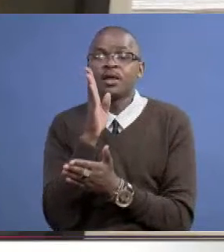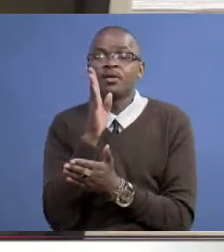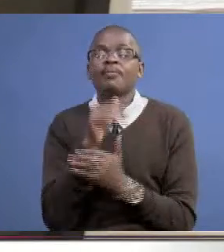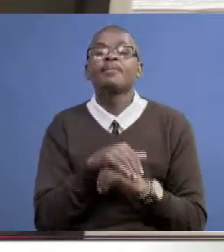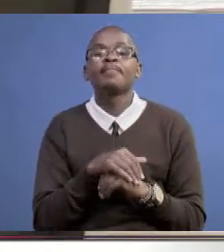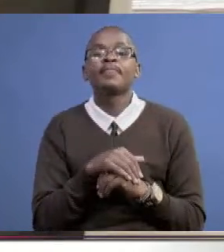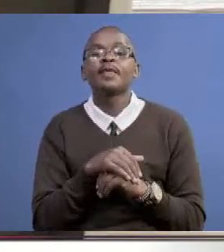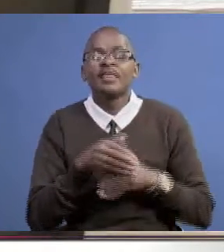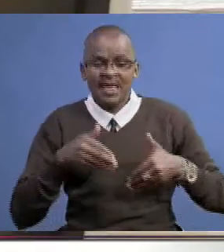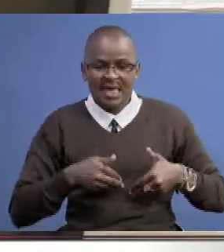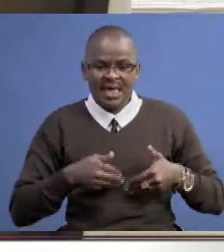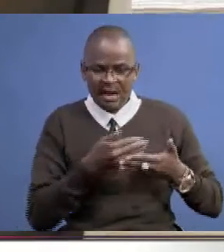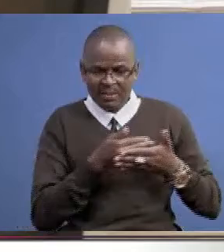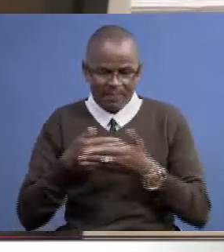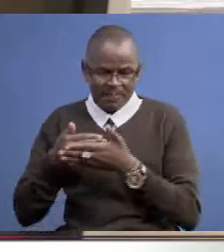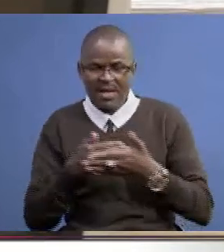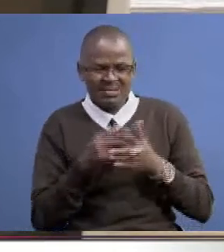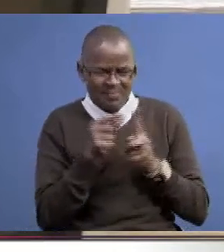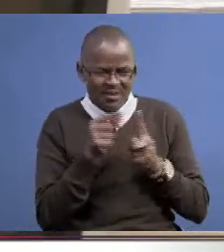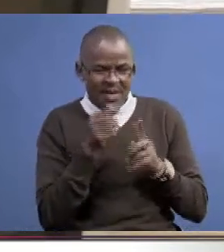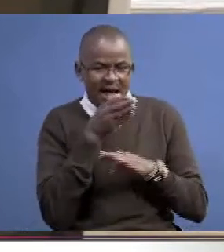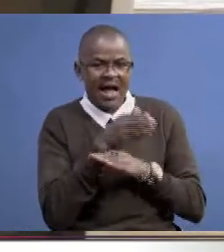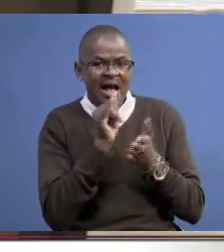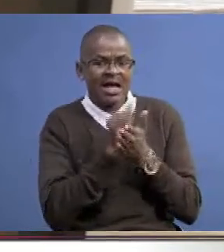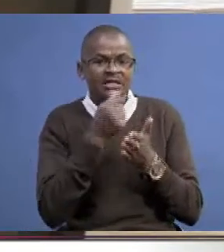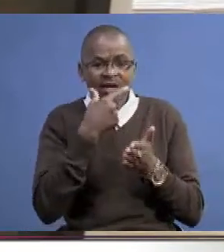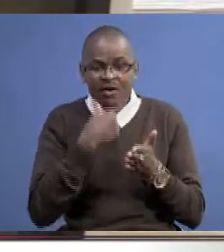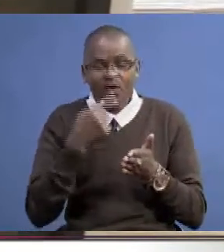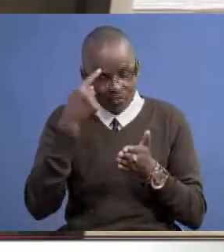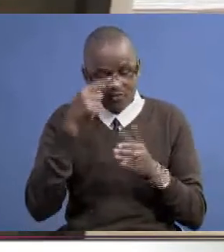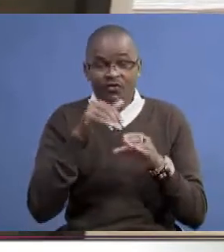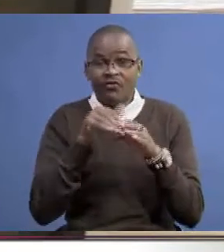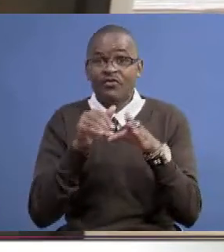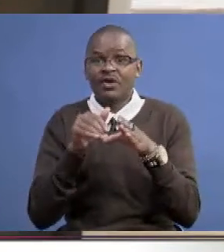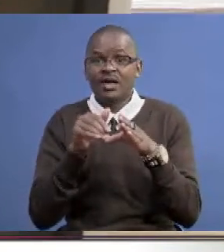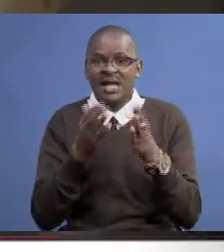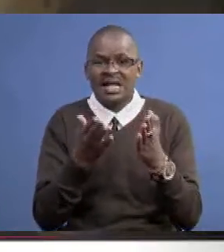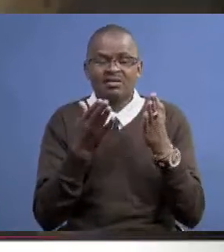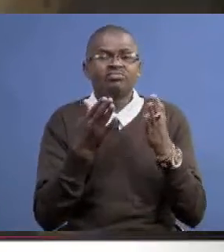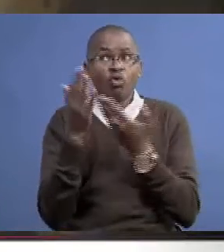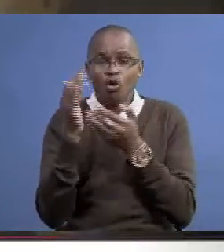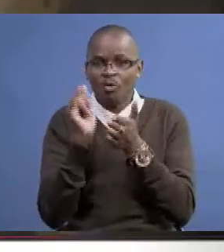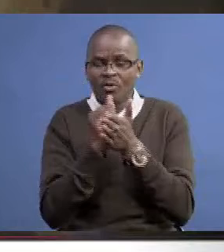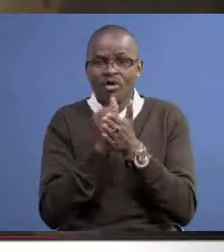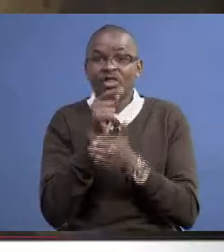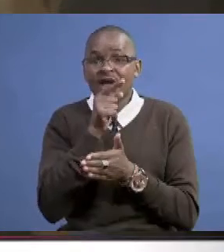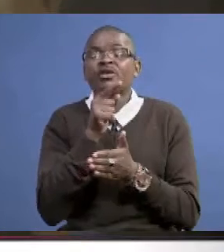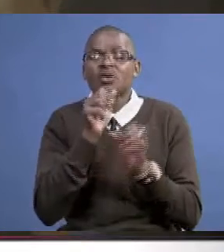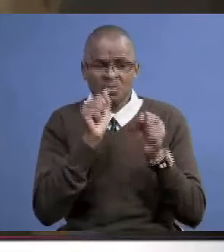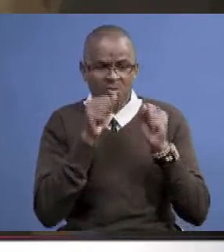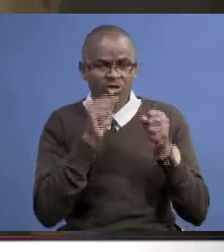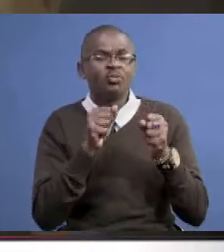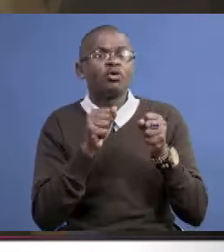pediatrician. The young baby Hassan writhes in pain as the middle-aged woman tenderly soothes him. Heavy with hope that this teleconsultation is